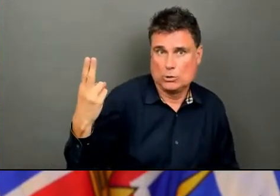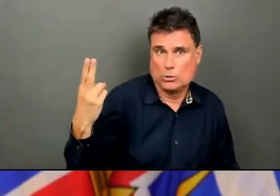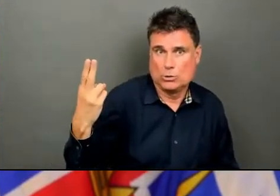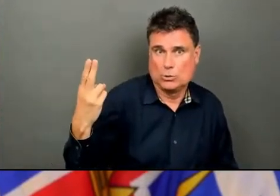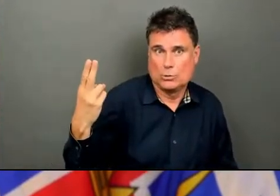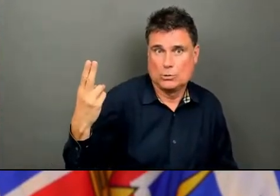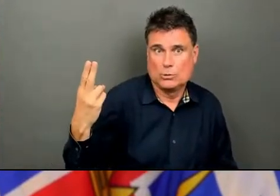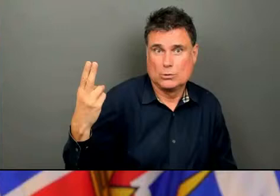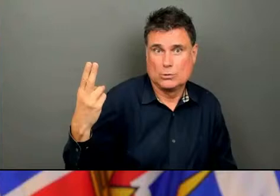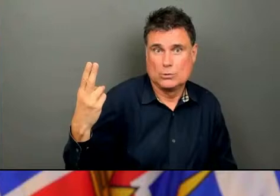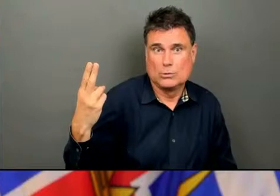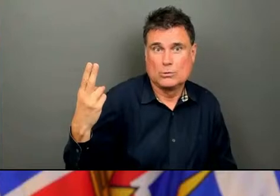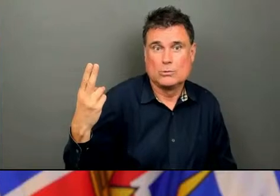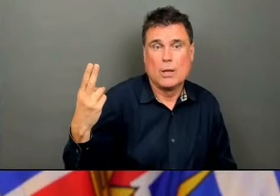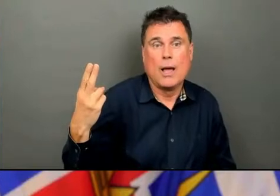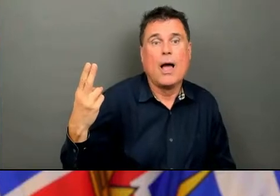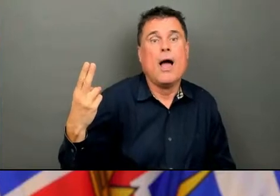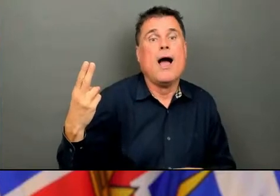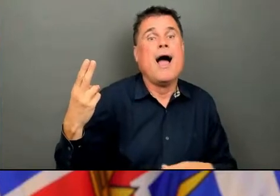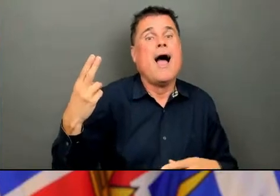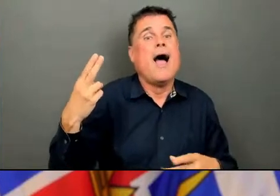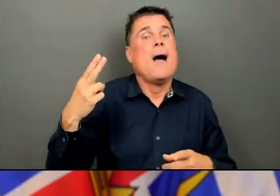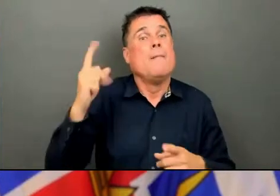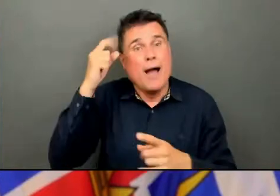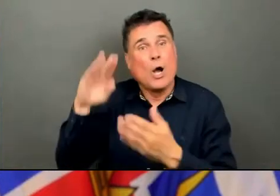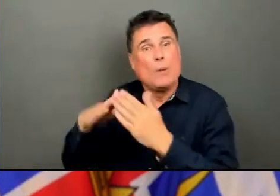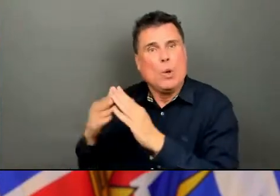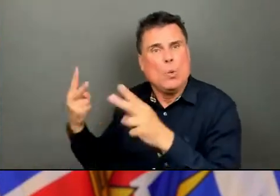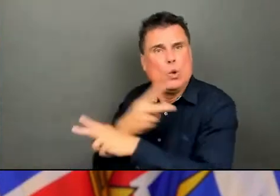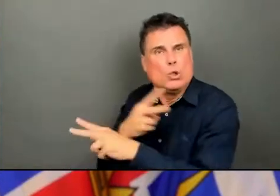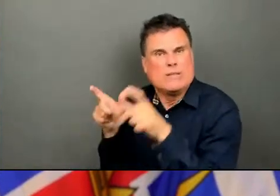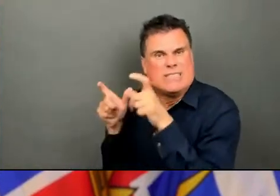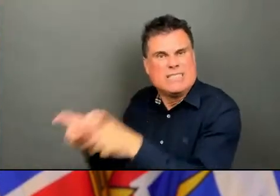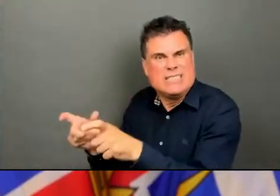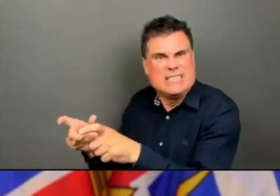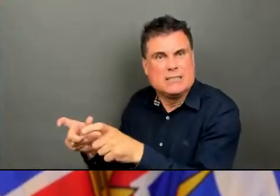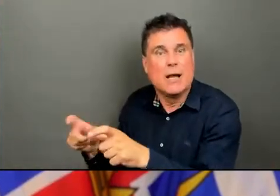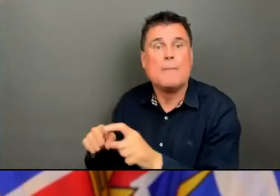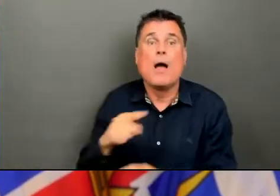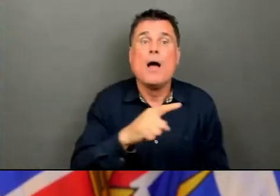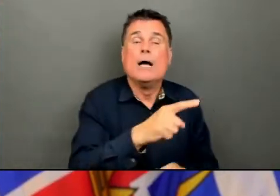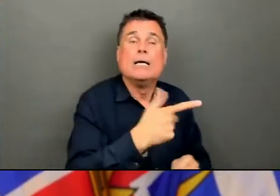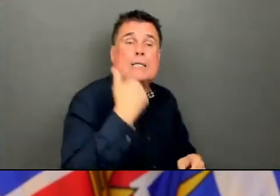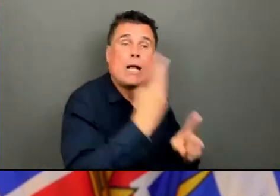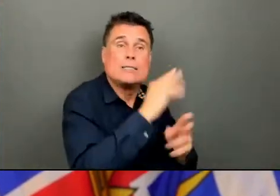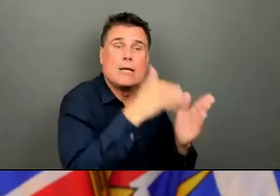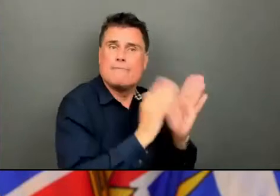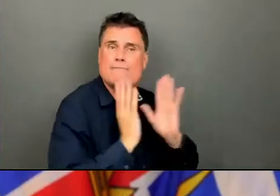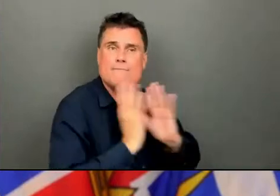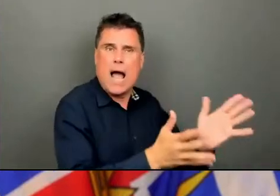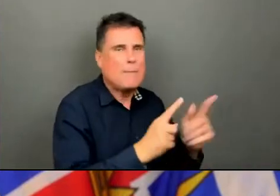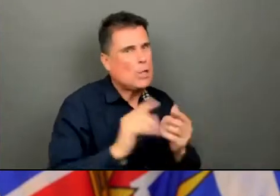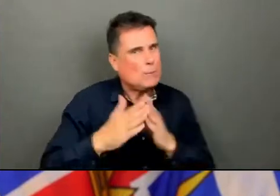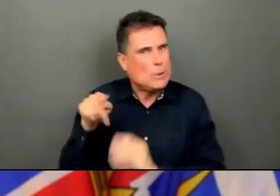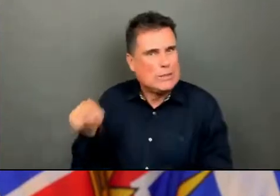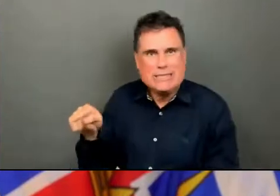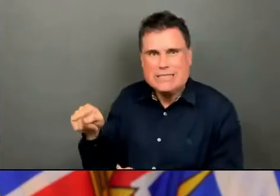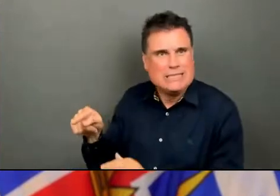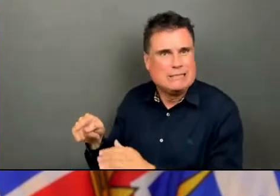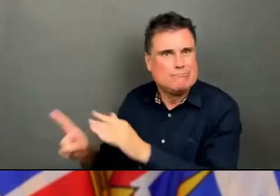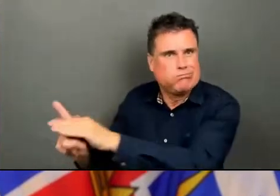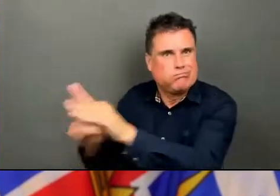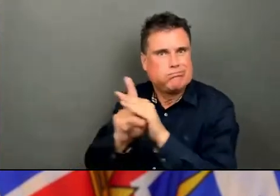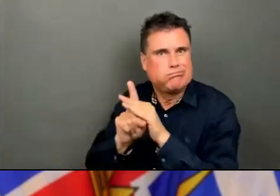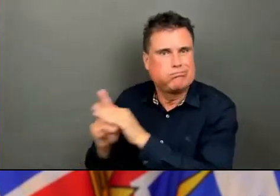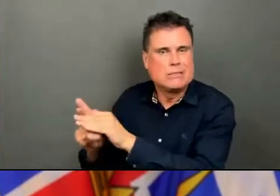many other parts of our communities. And yes, we have heard that it is an issue not so much with what we have in